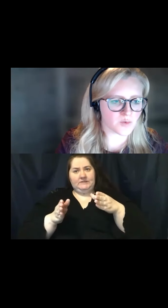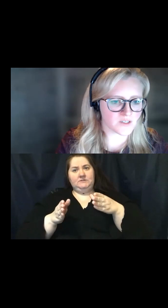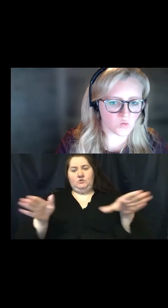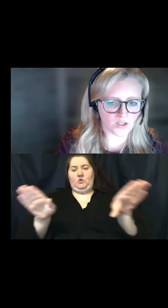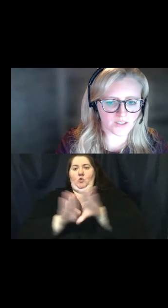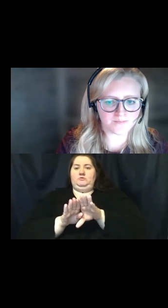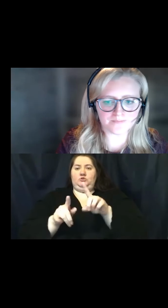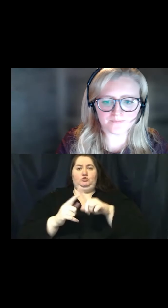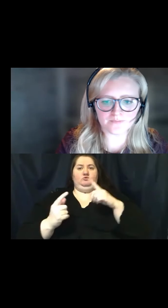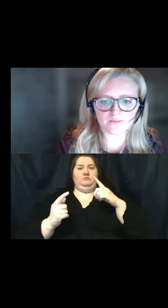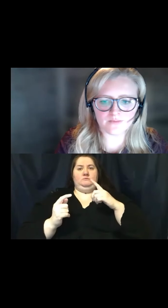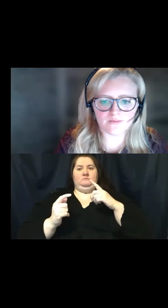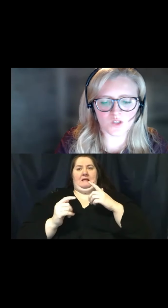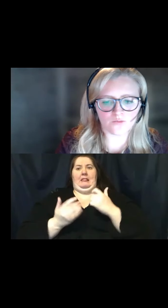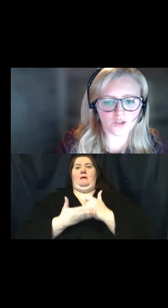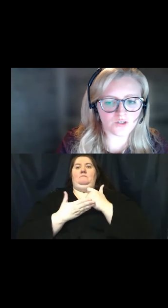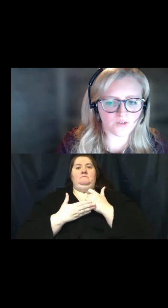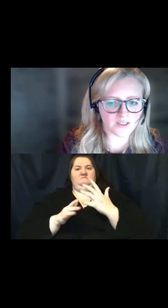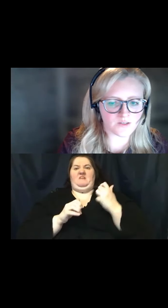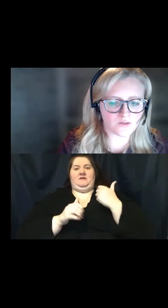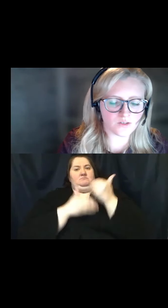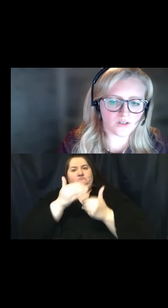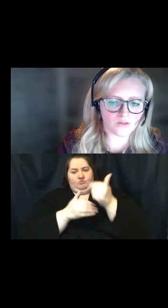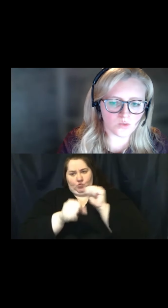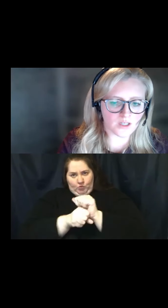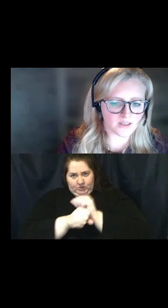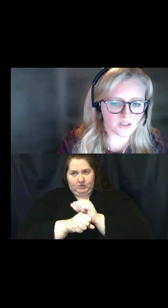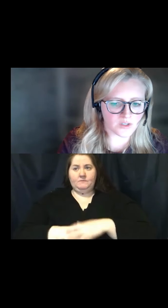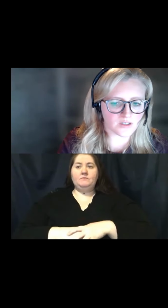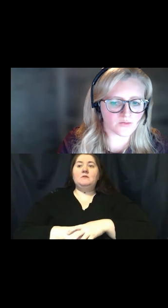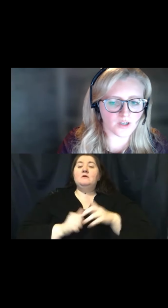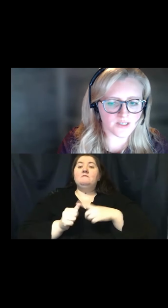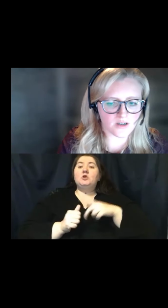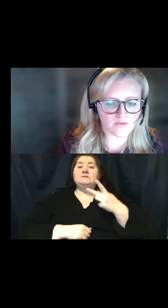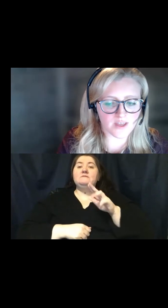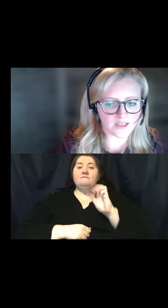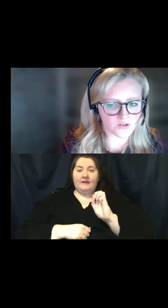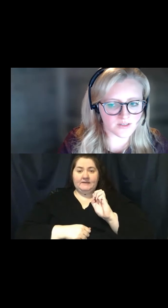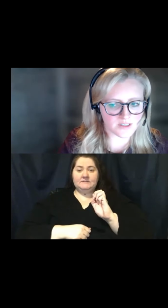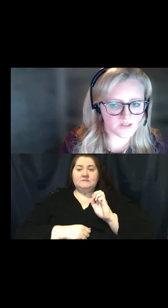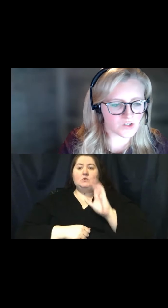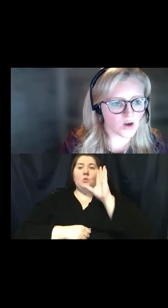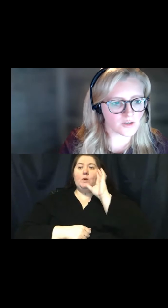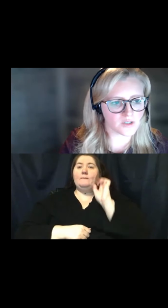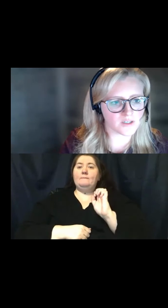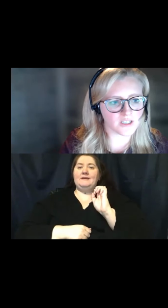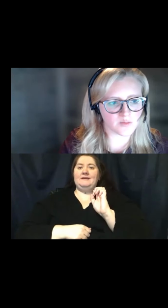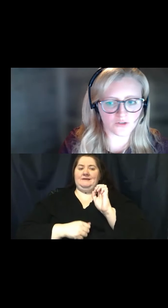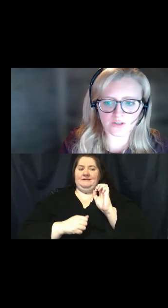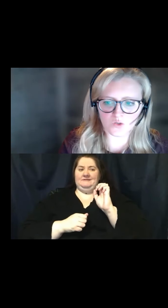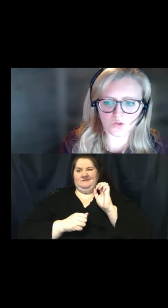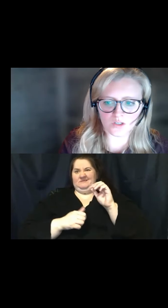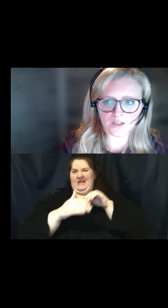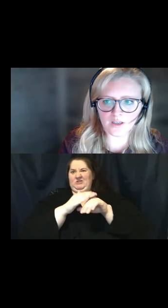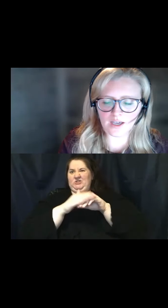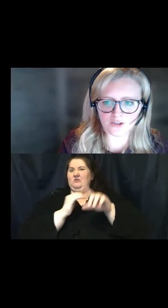speed up this work. The first phase would likely be in front of the entrances to Audubon